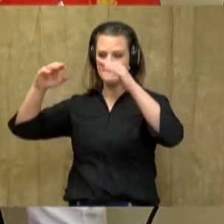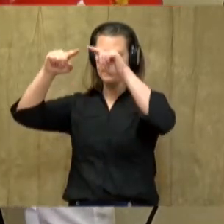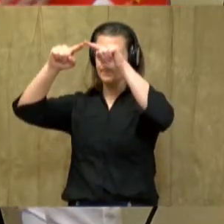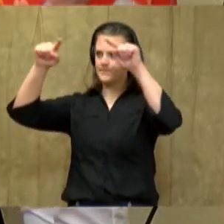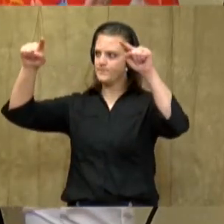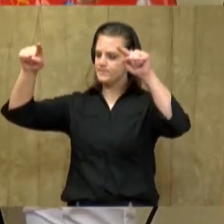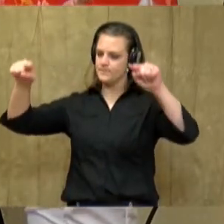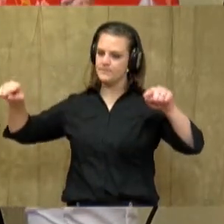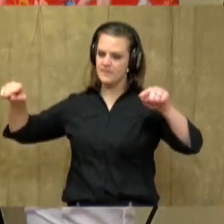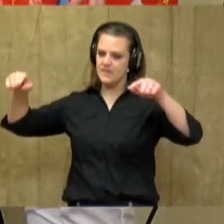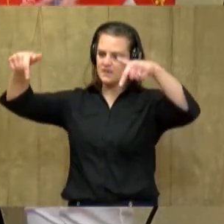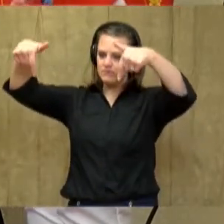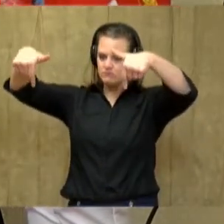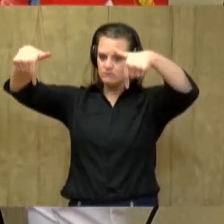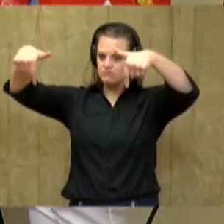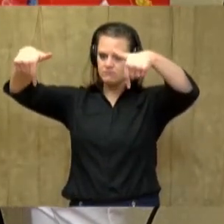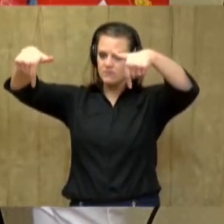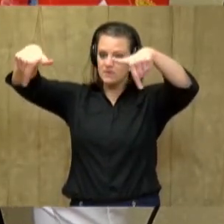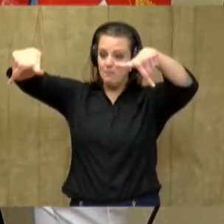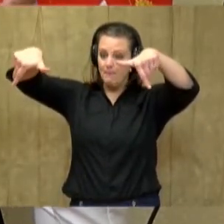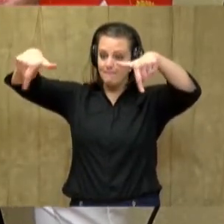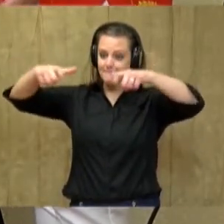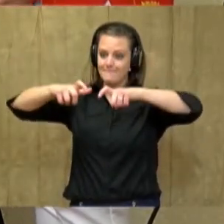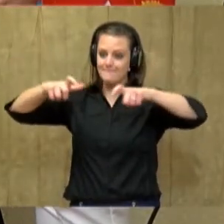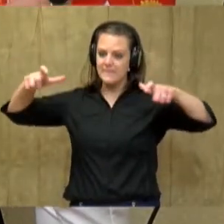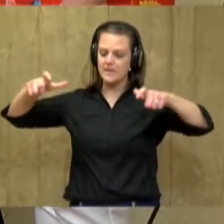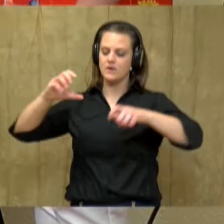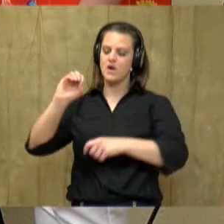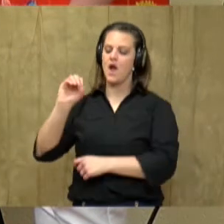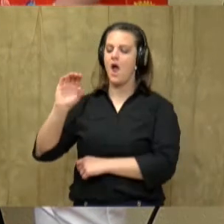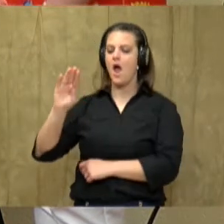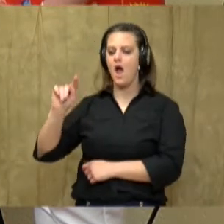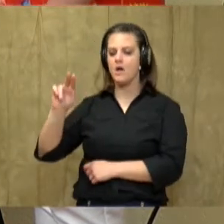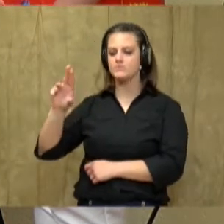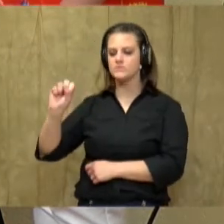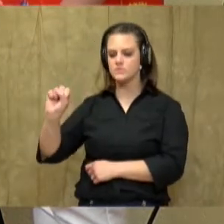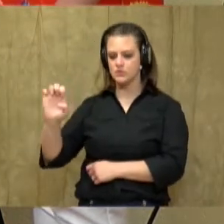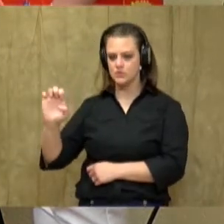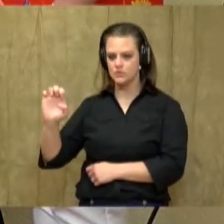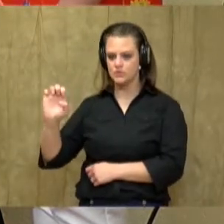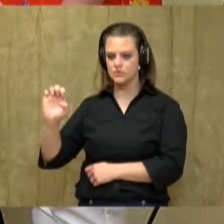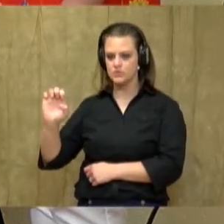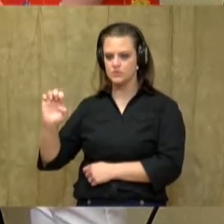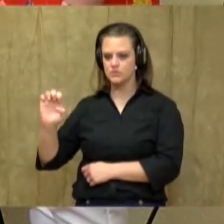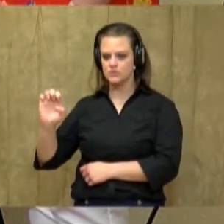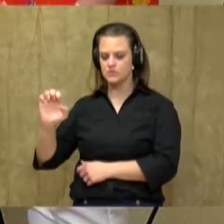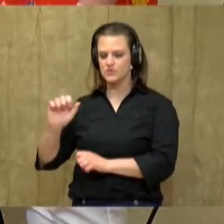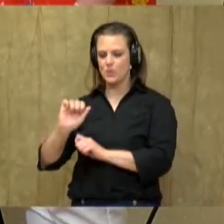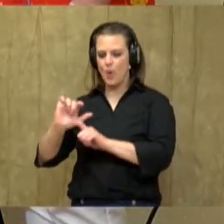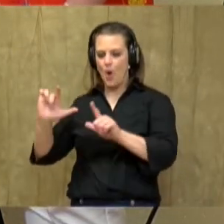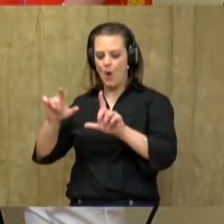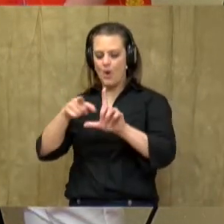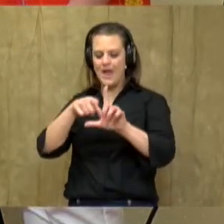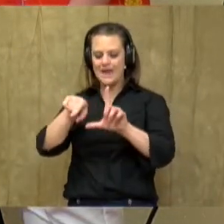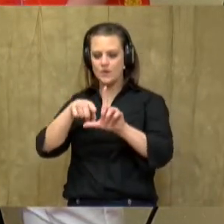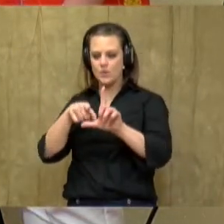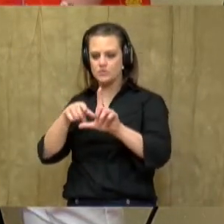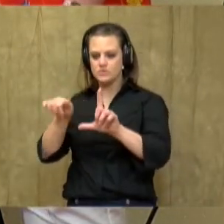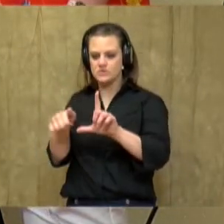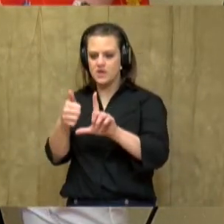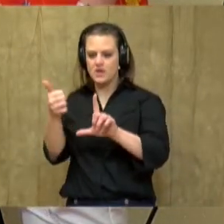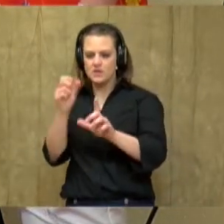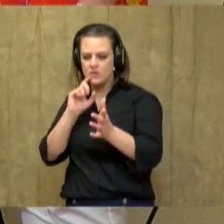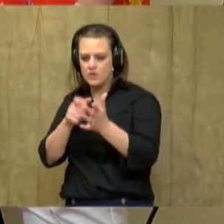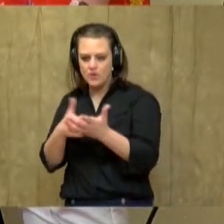it's bigger than 90 degrees, so it's an obtuse angle. And if you look at all of these other angles, what do